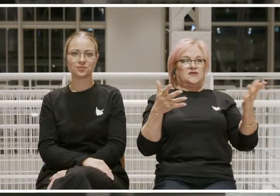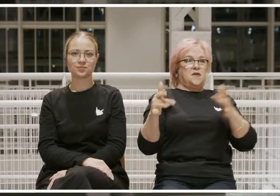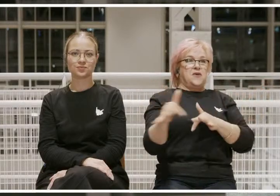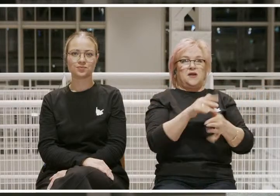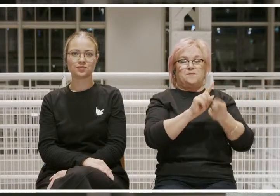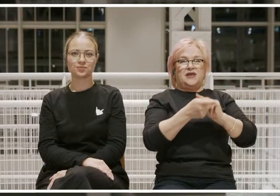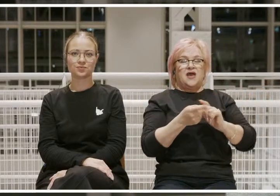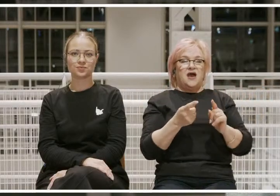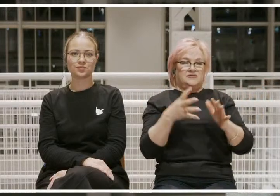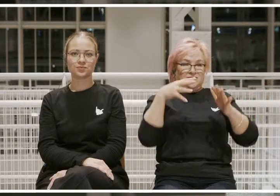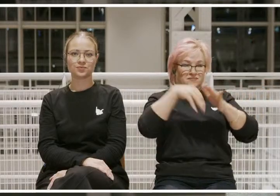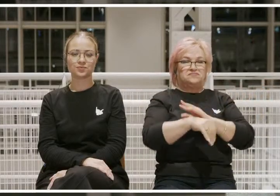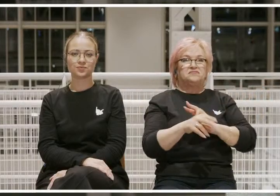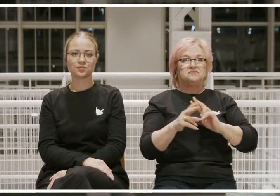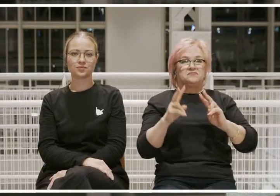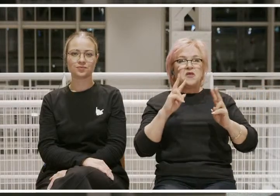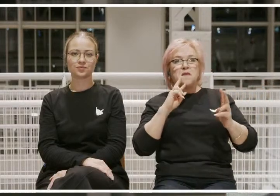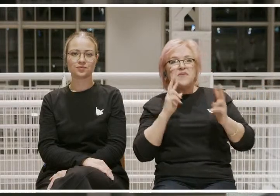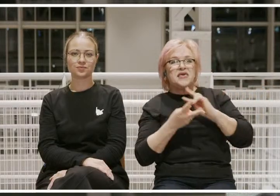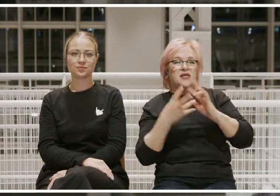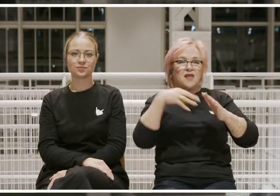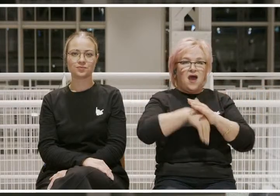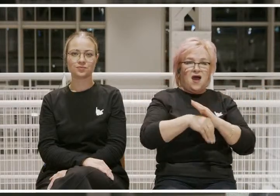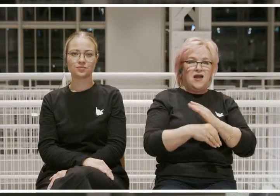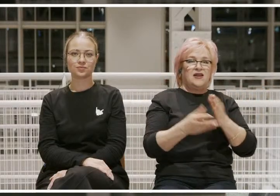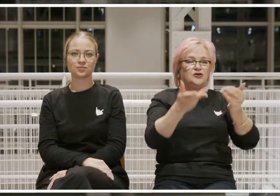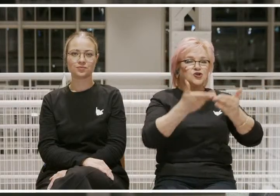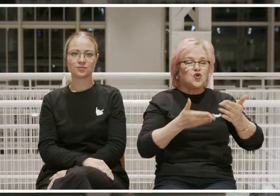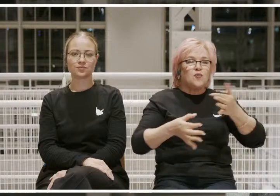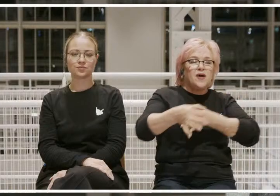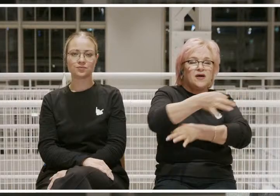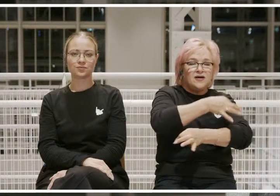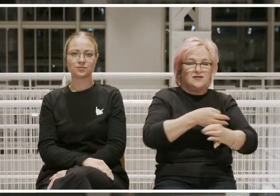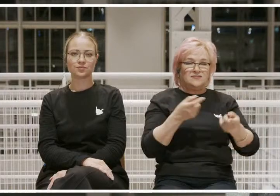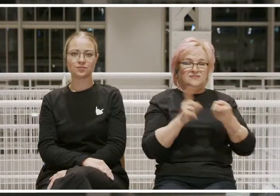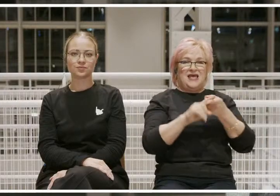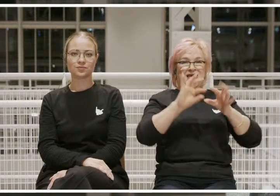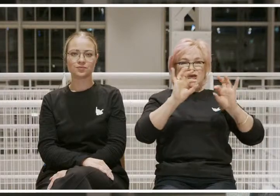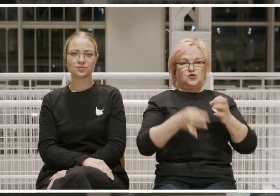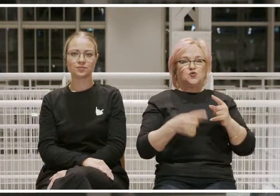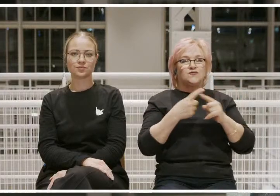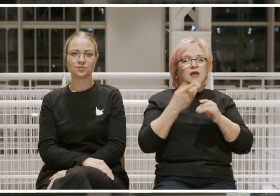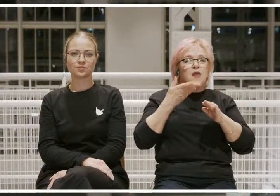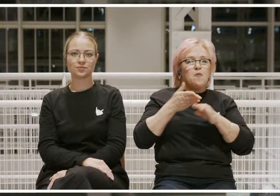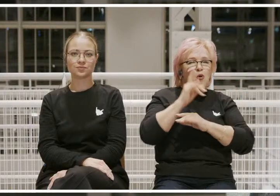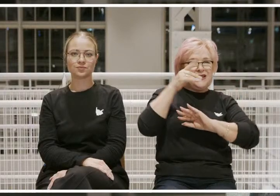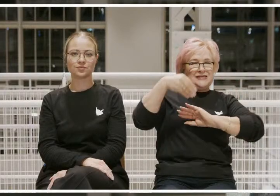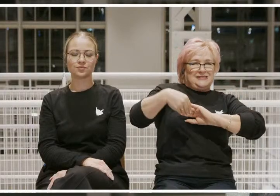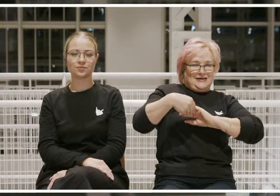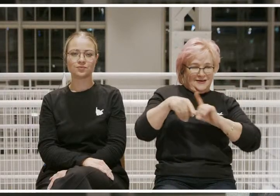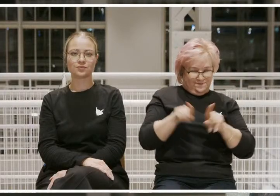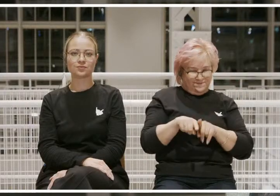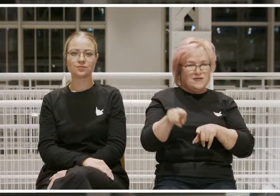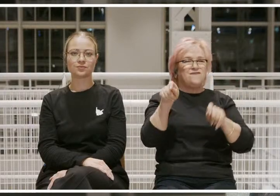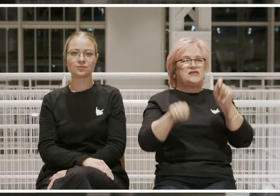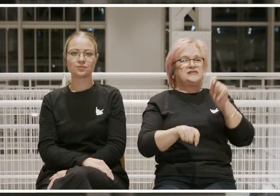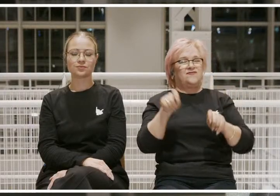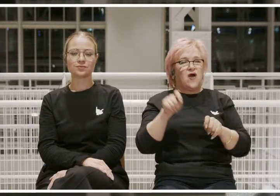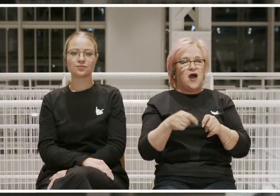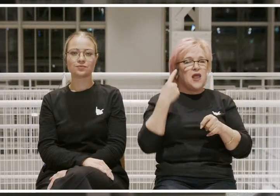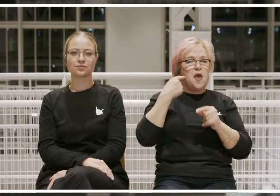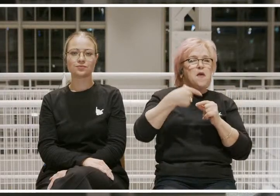and also political meaning of the Dumpling Festival, it's a really beautiful way to show